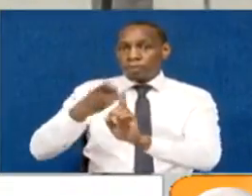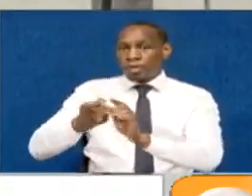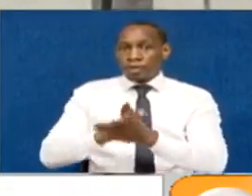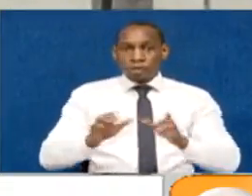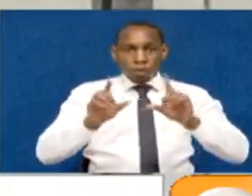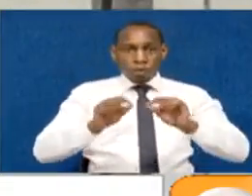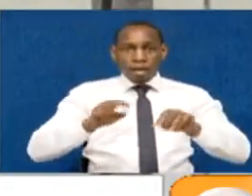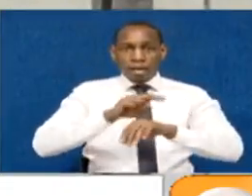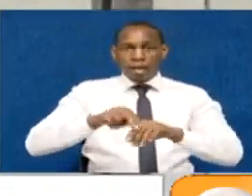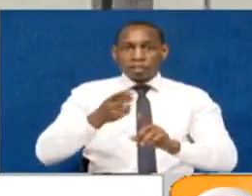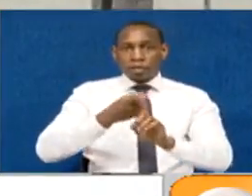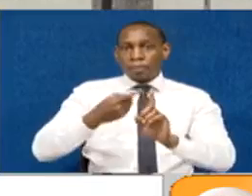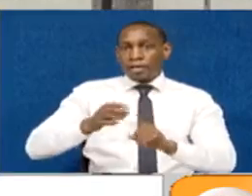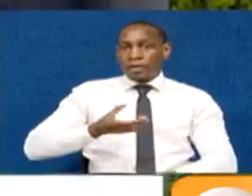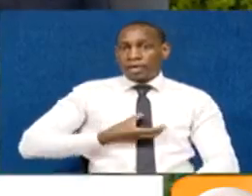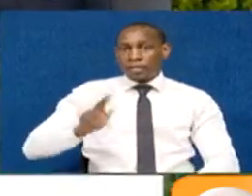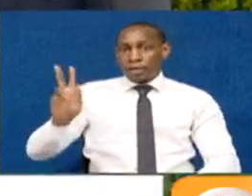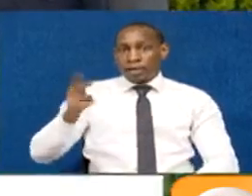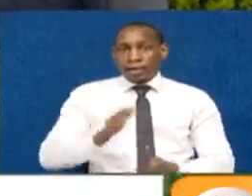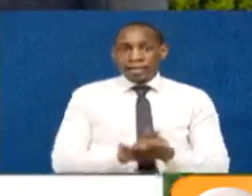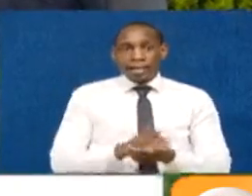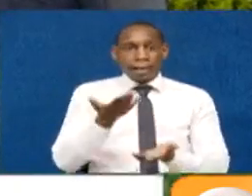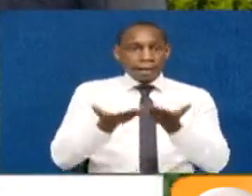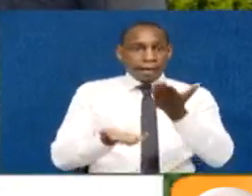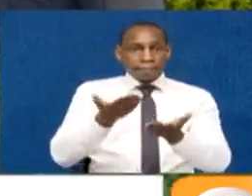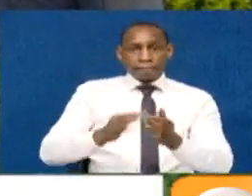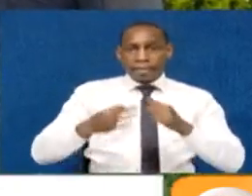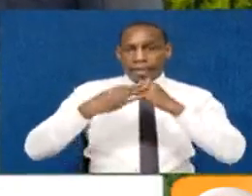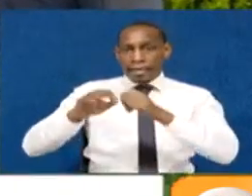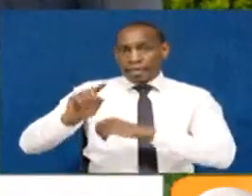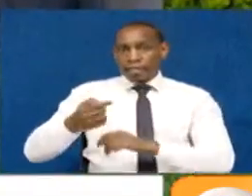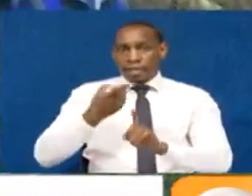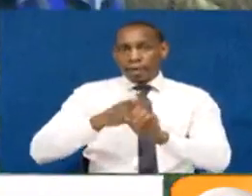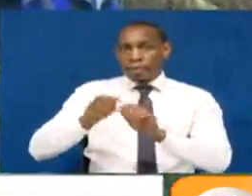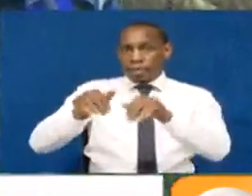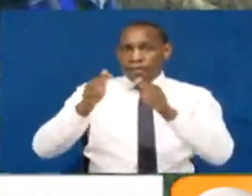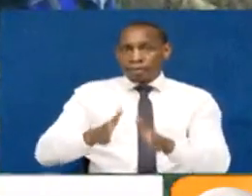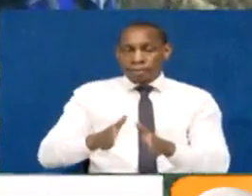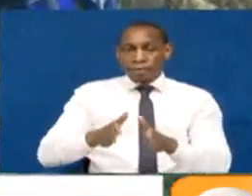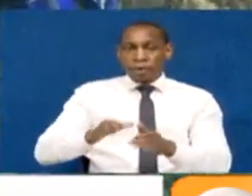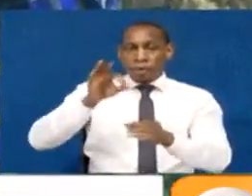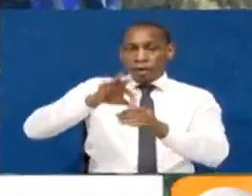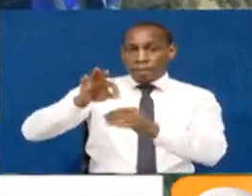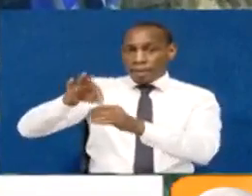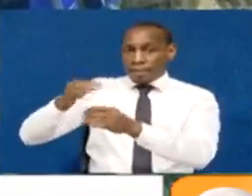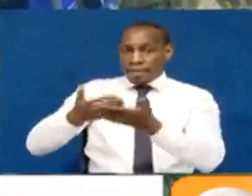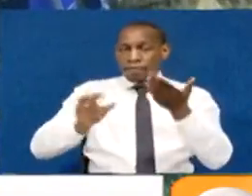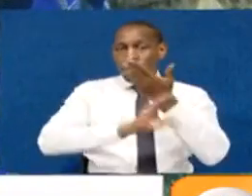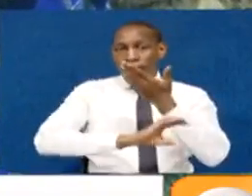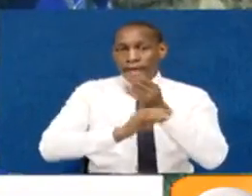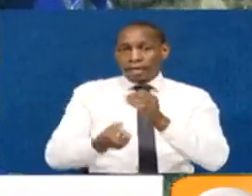According to the National Potato Council of Kenya, there are approximately 800,000 potato farmers growing the crop in the